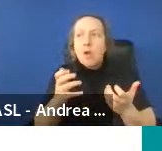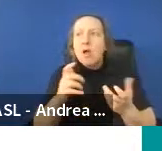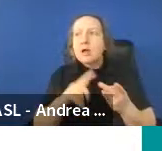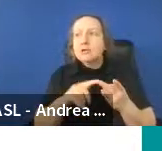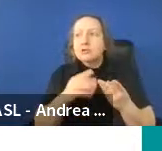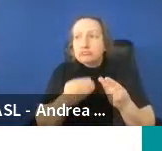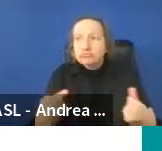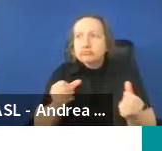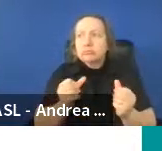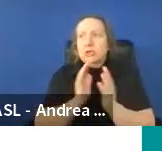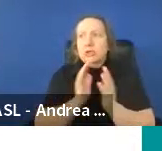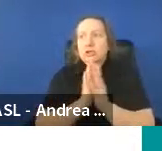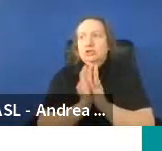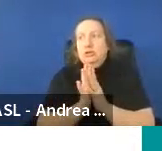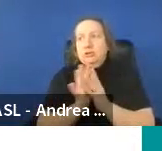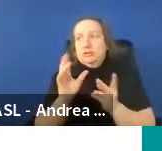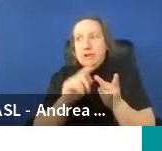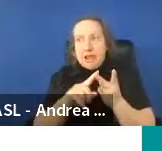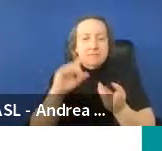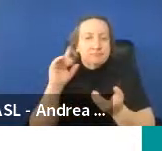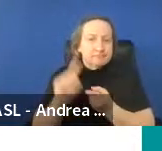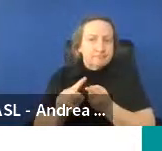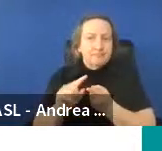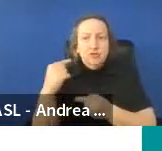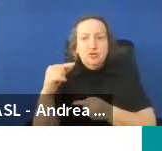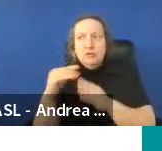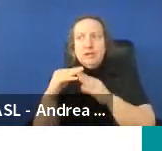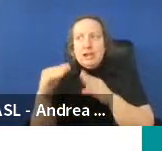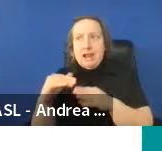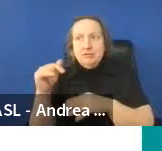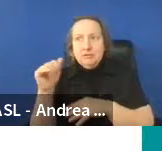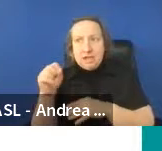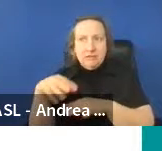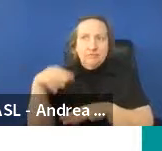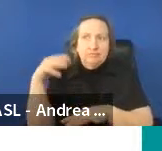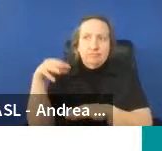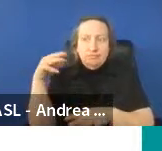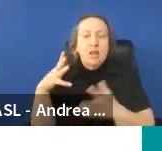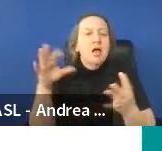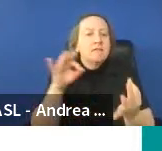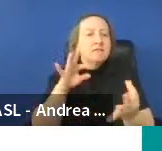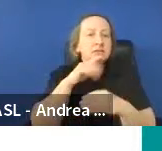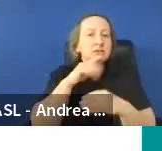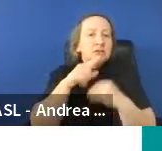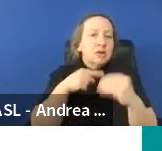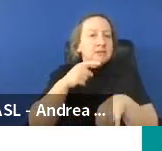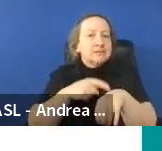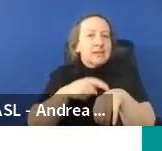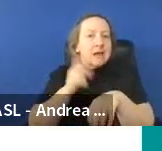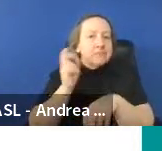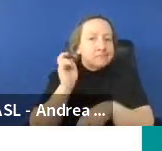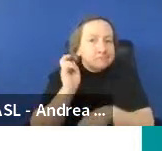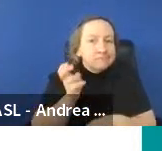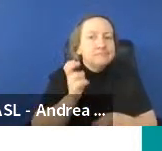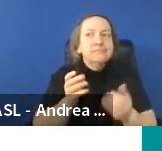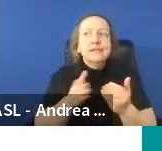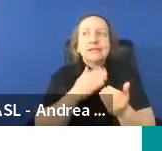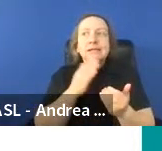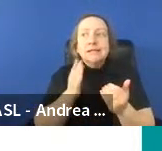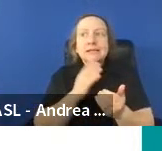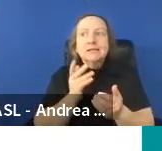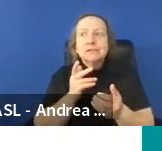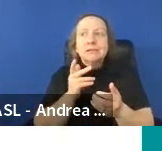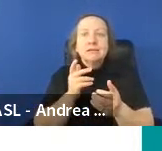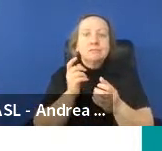reduce greenhouse gas emissions. A lot of the feedback talked about trip time, ease of trip, and avoiding